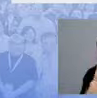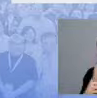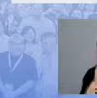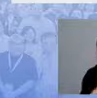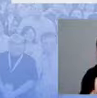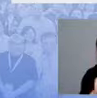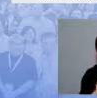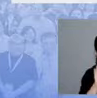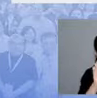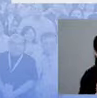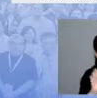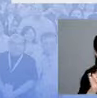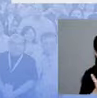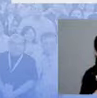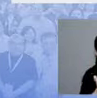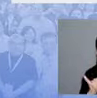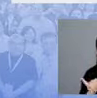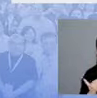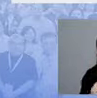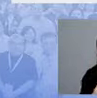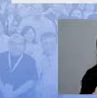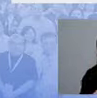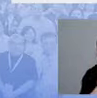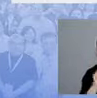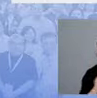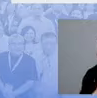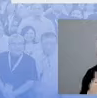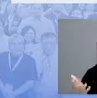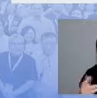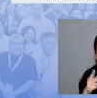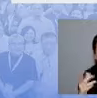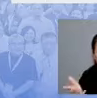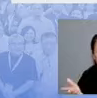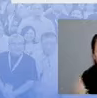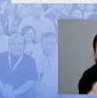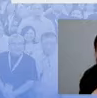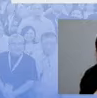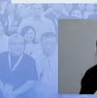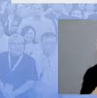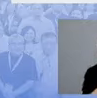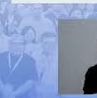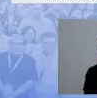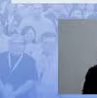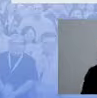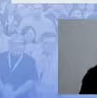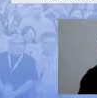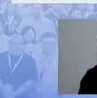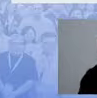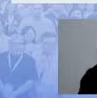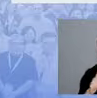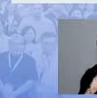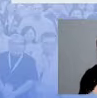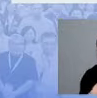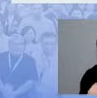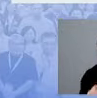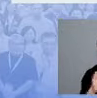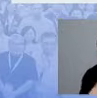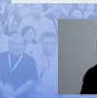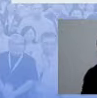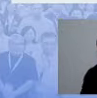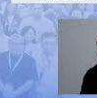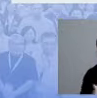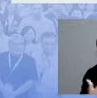measured in order to actually assess where our people are and how we can help them. So, multidimensional poverty study is also a